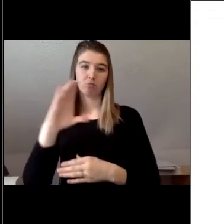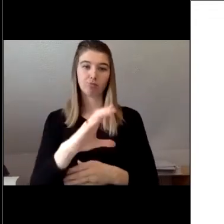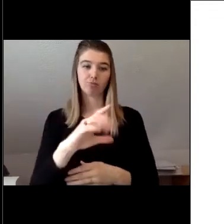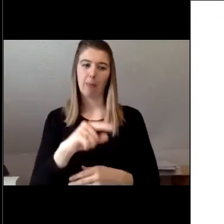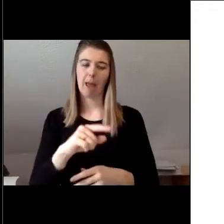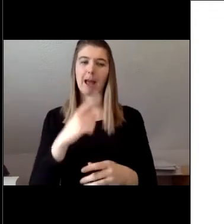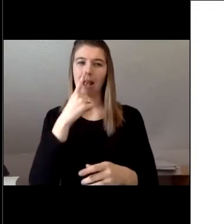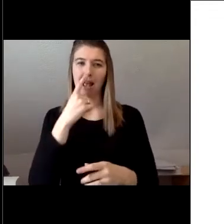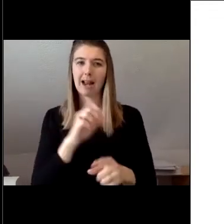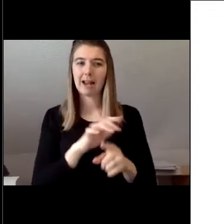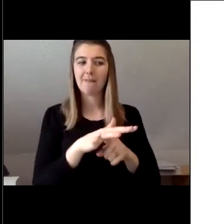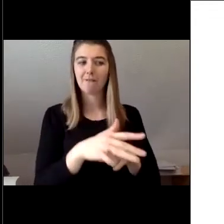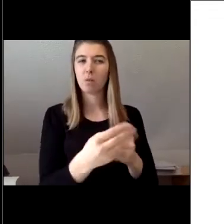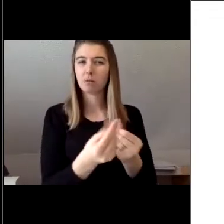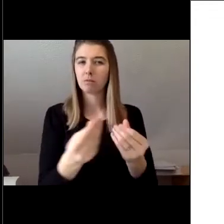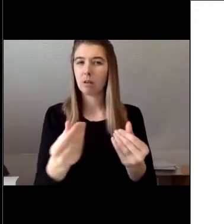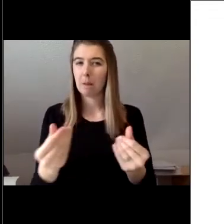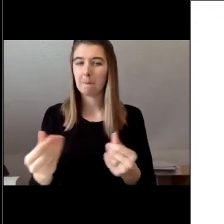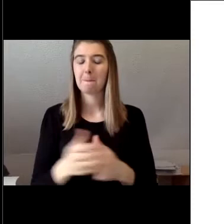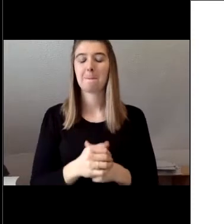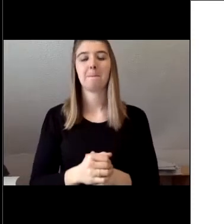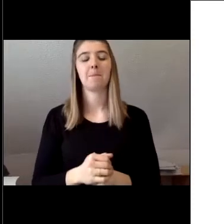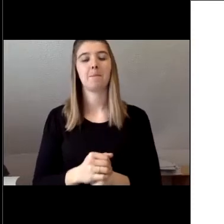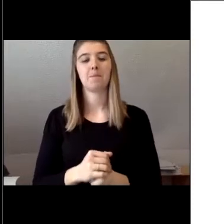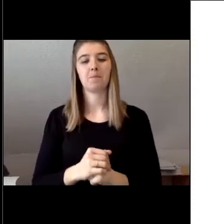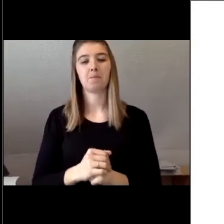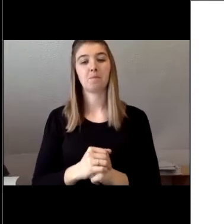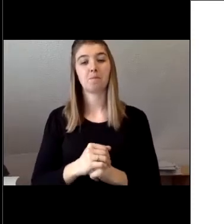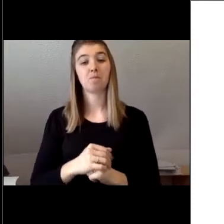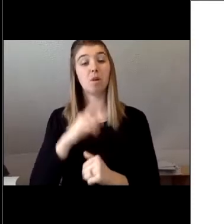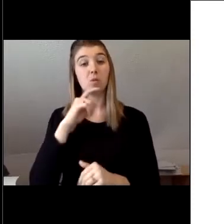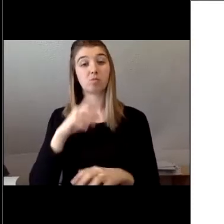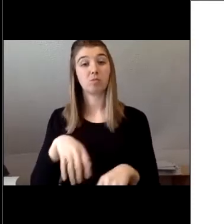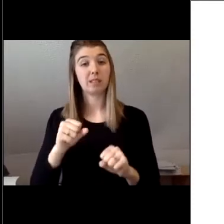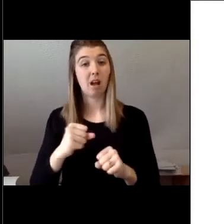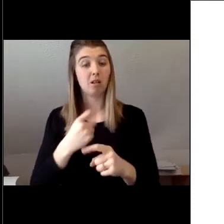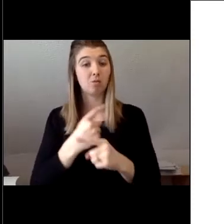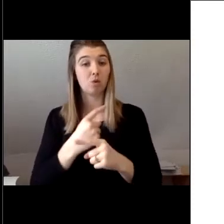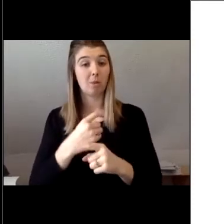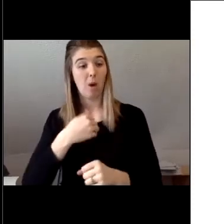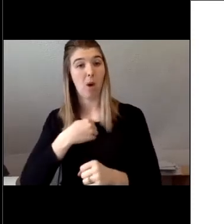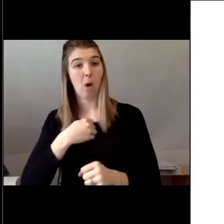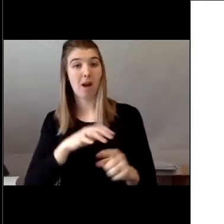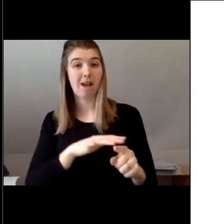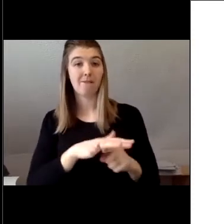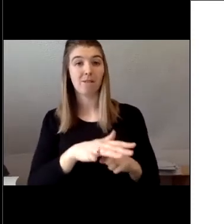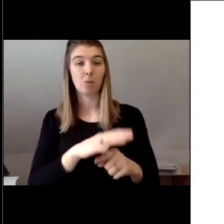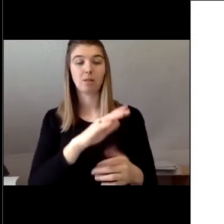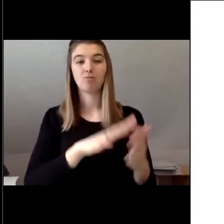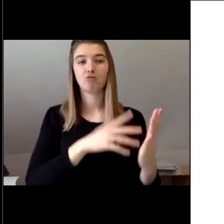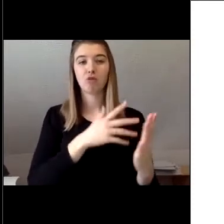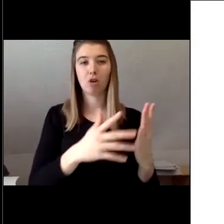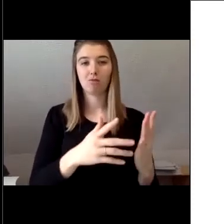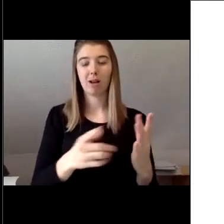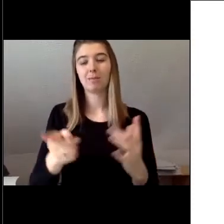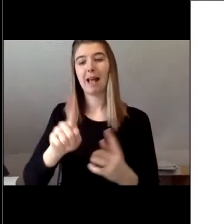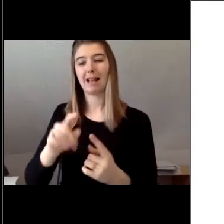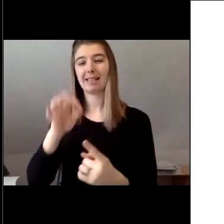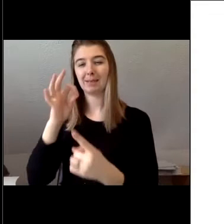of our approaches across programs, and then I will share a few examples of specific funding programs